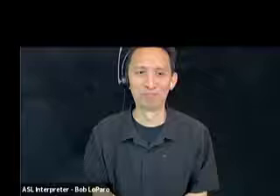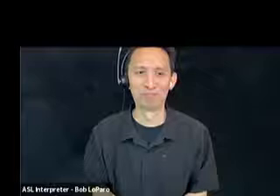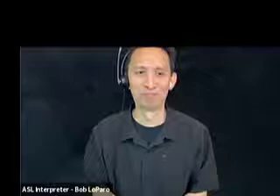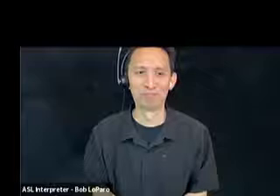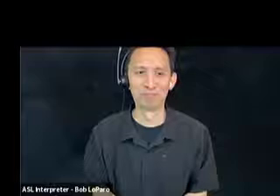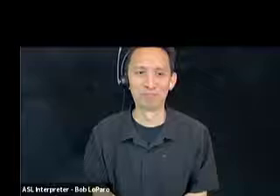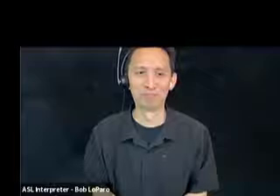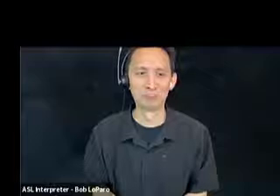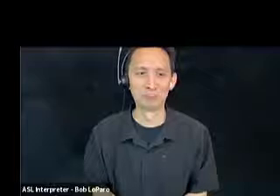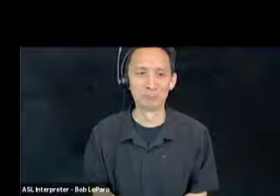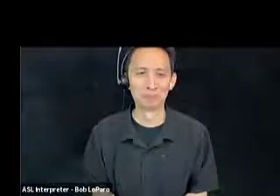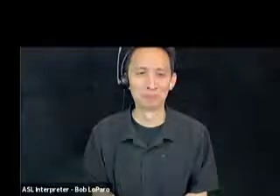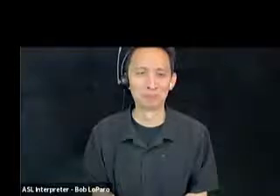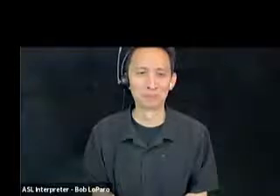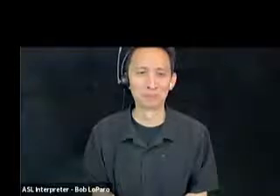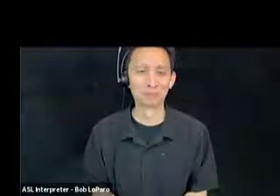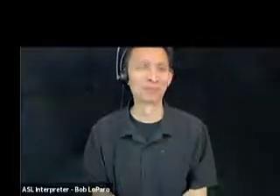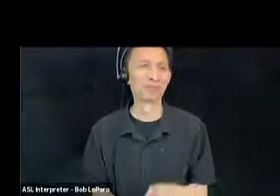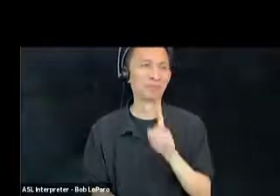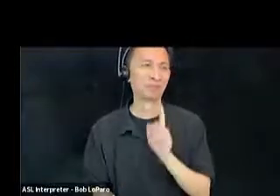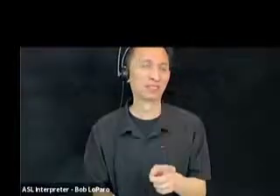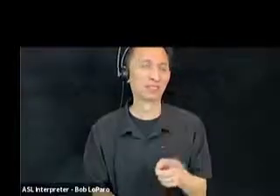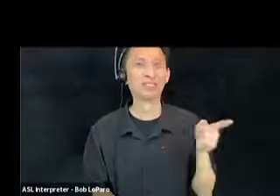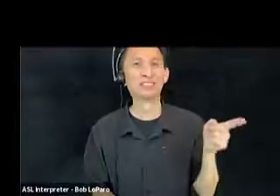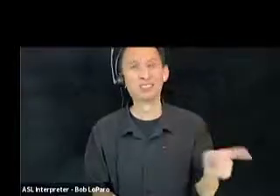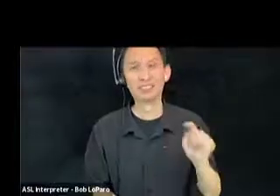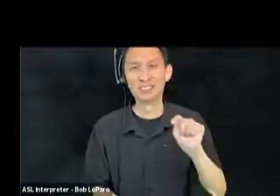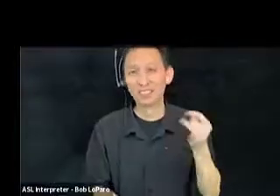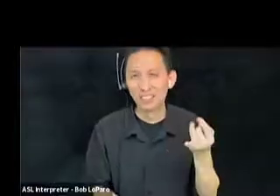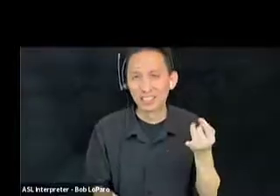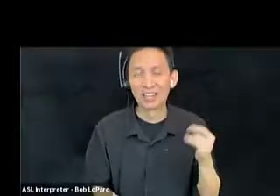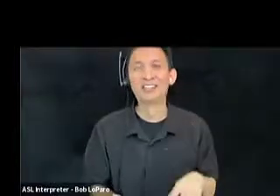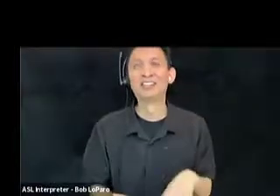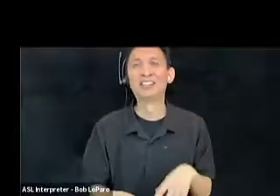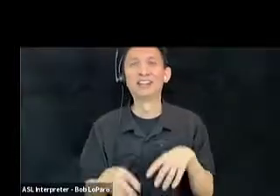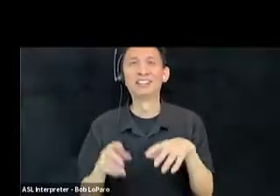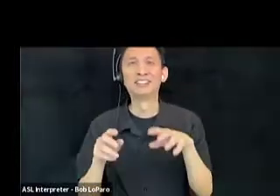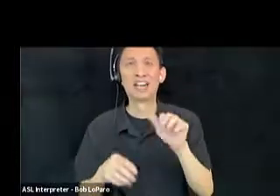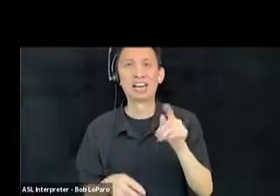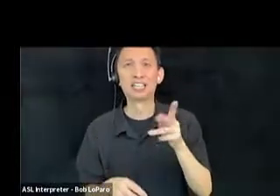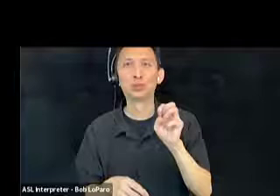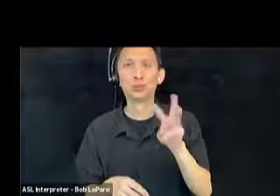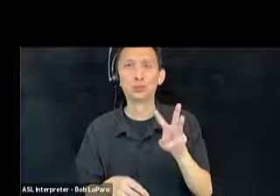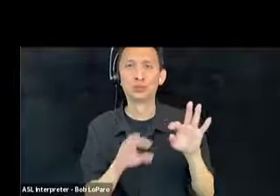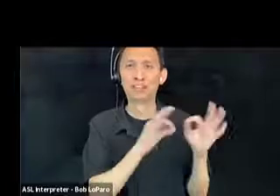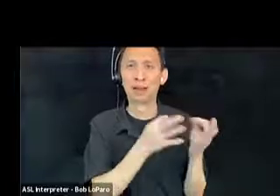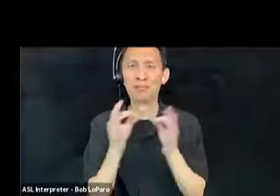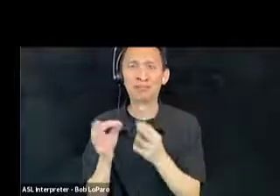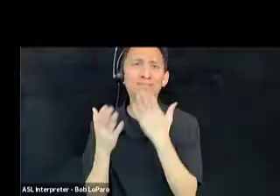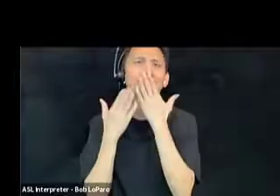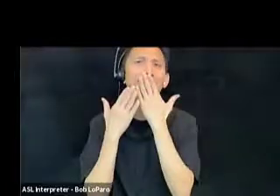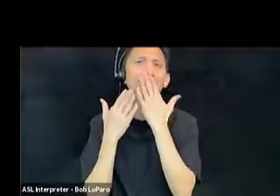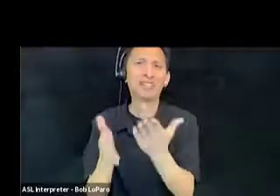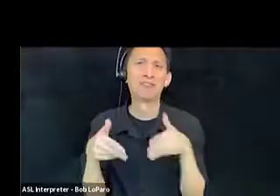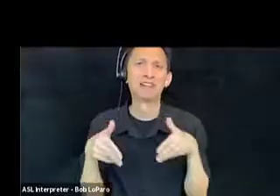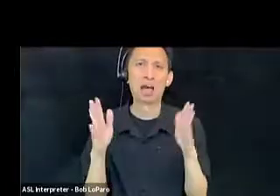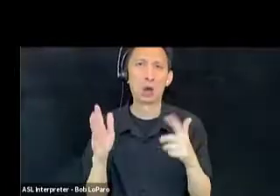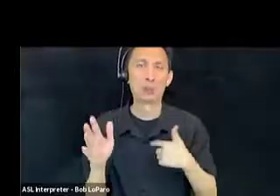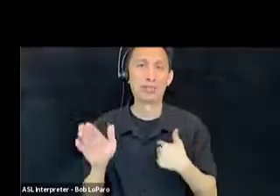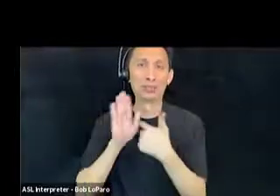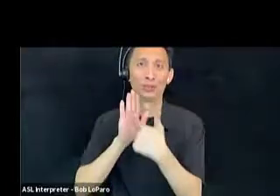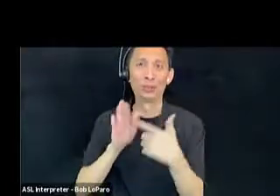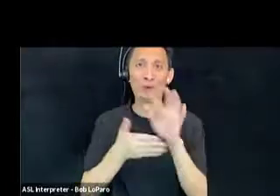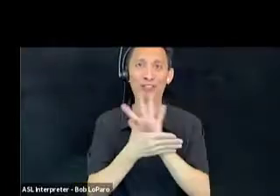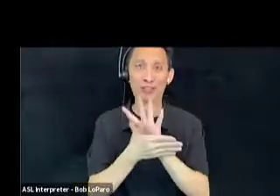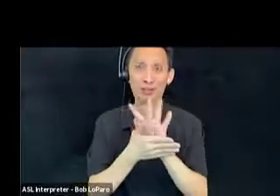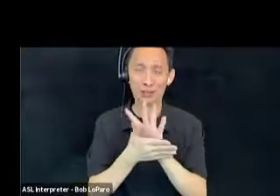And I wanted to just a big thank you to the SACRA and the Delaney Lambert families for letting me share their kids with everybody. Um, they're just